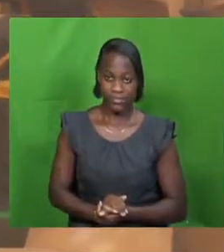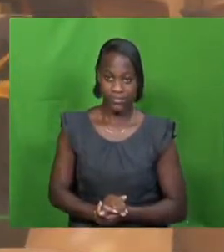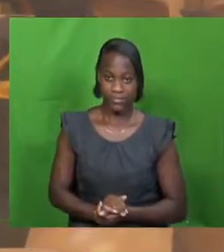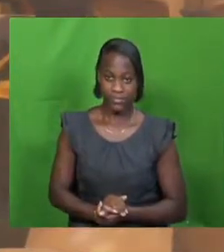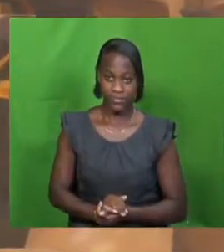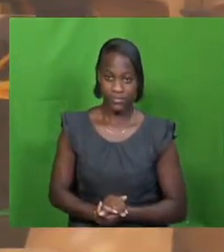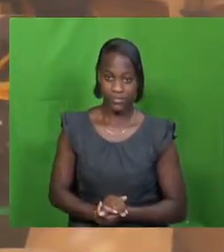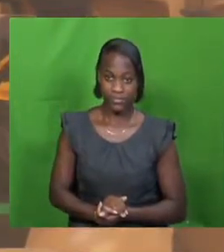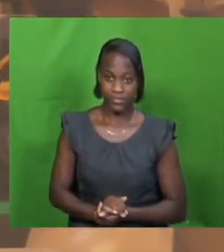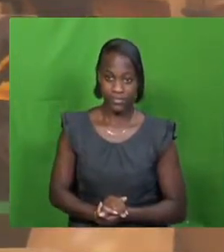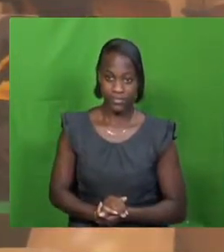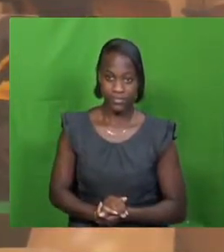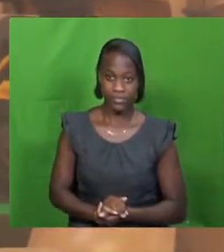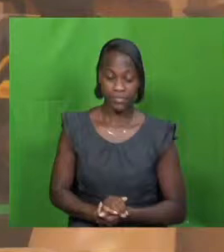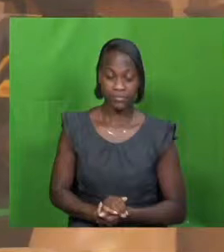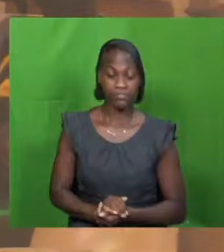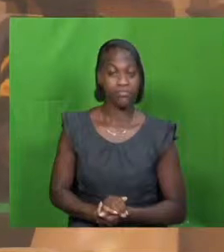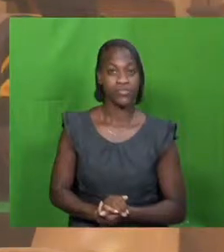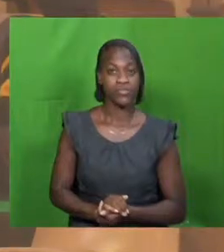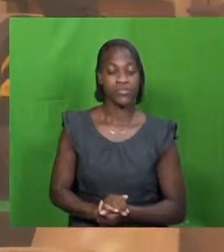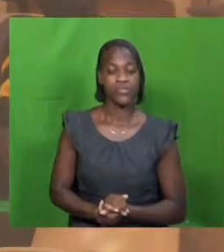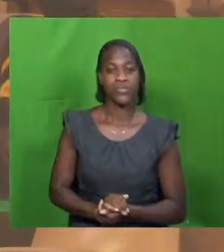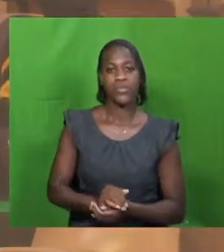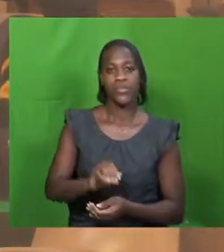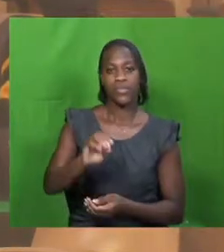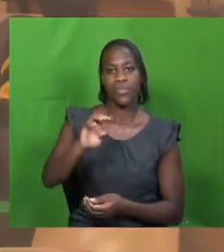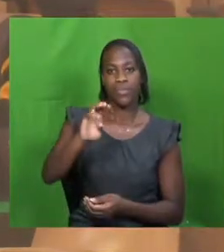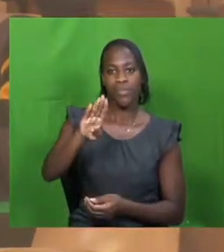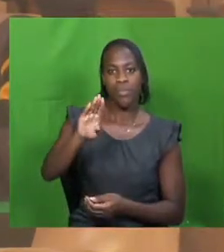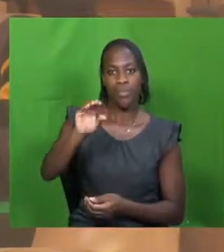She is the Guamanhima